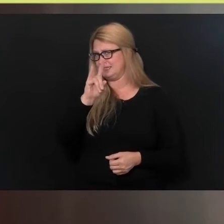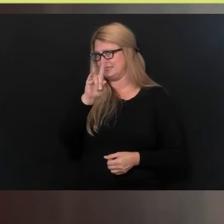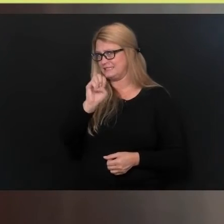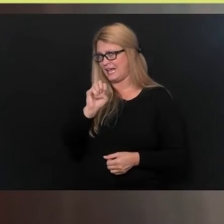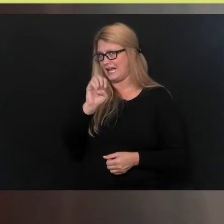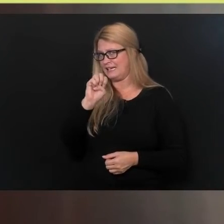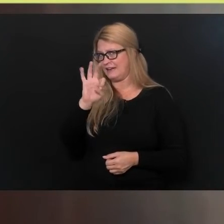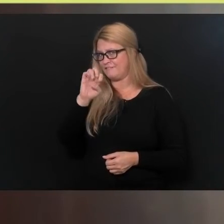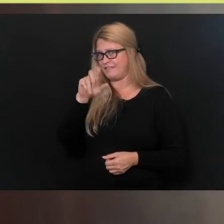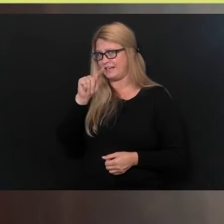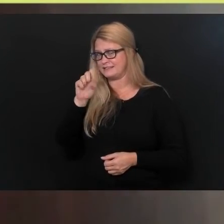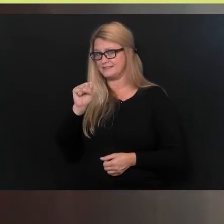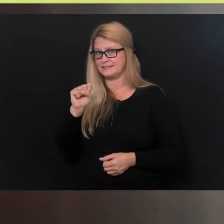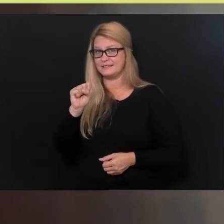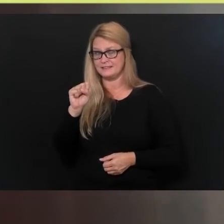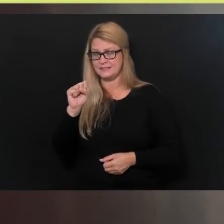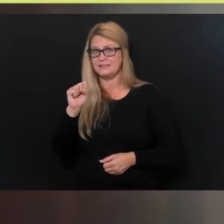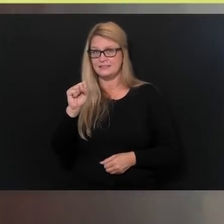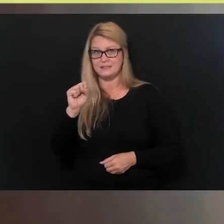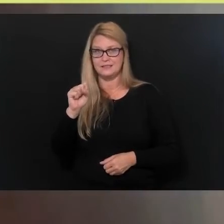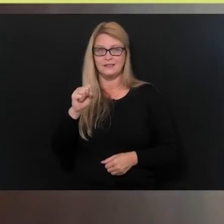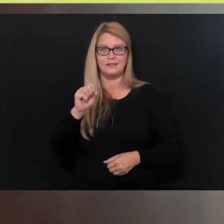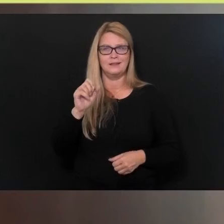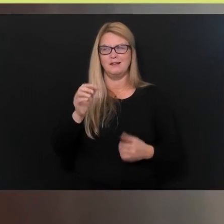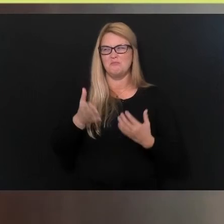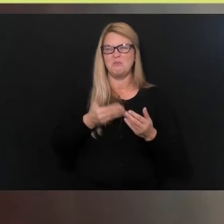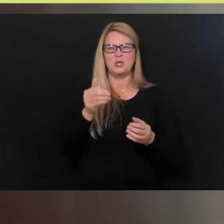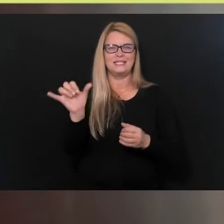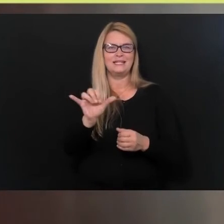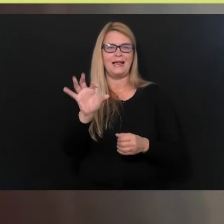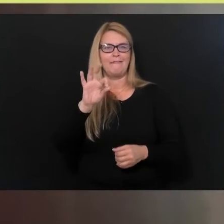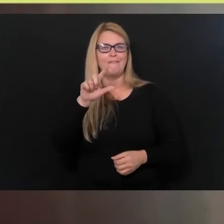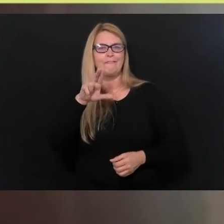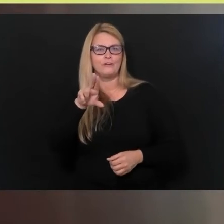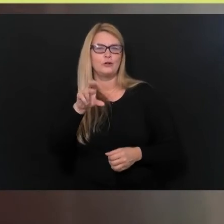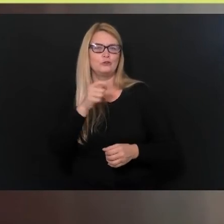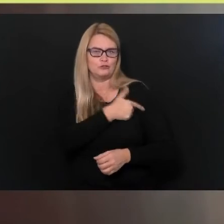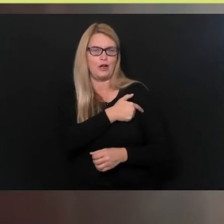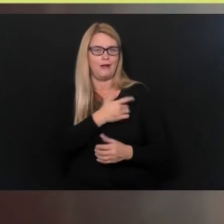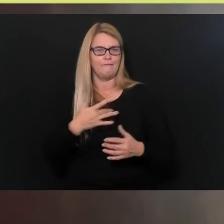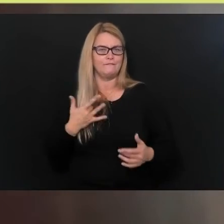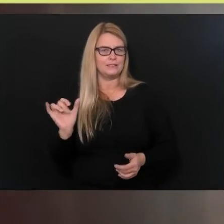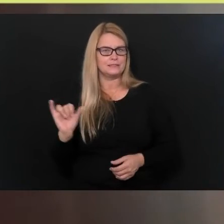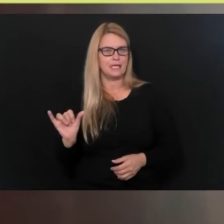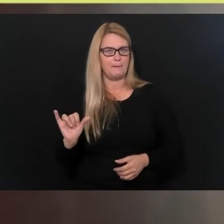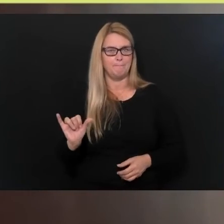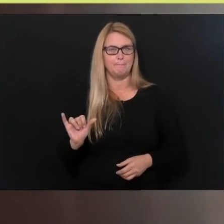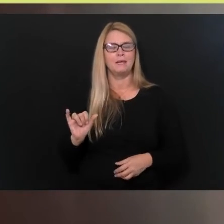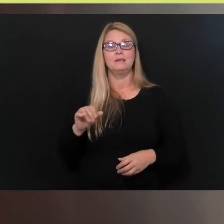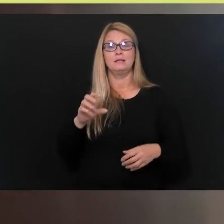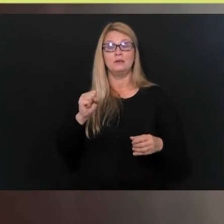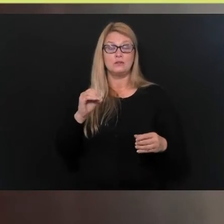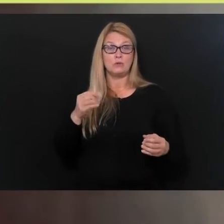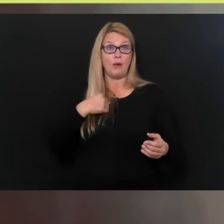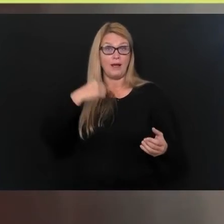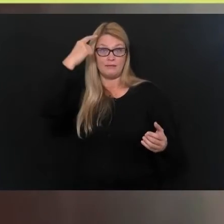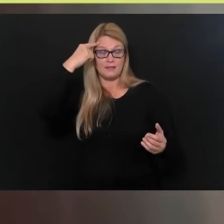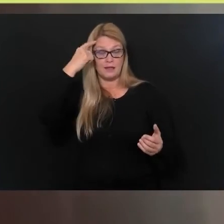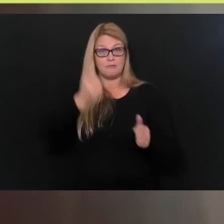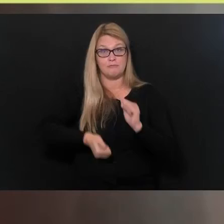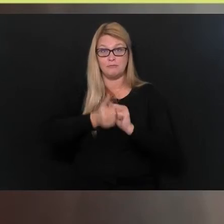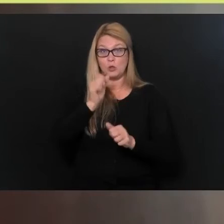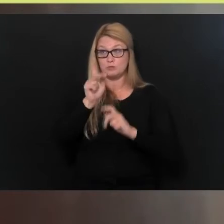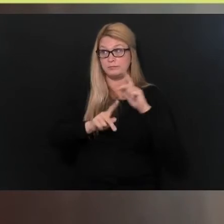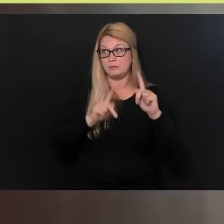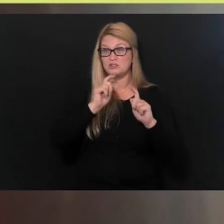on, at the immunization site, like a flu shot or something like that, most people. And so I think that our citizens should